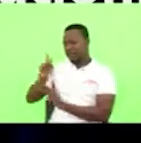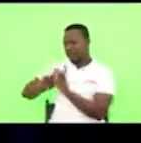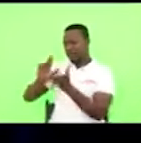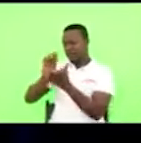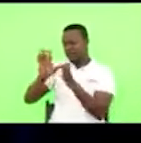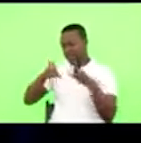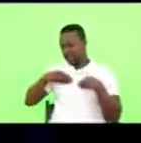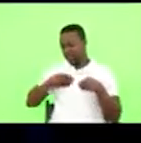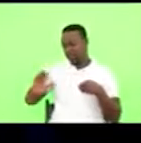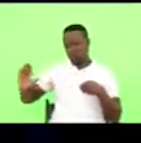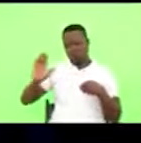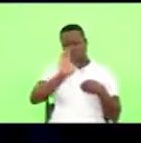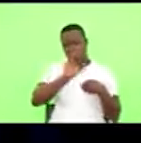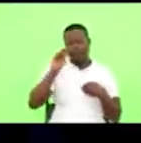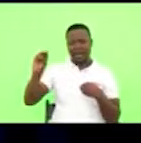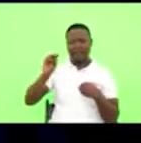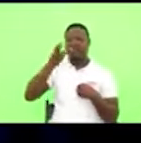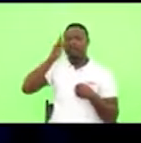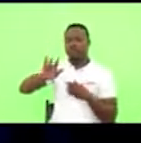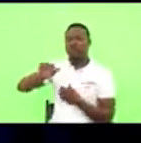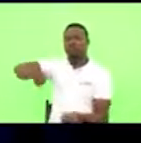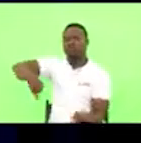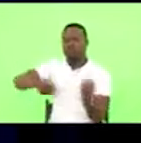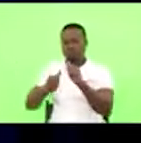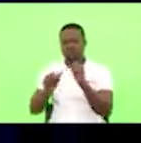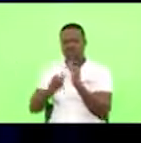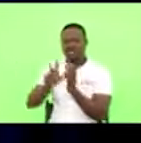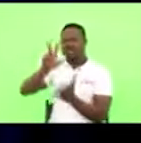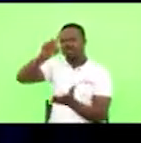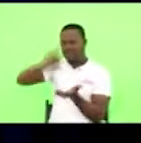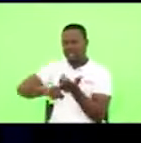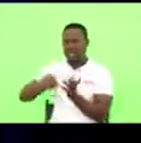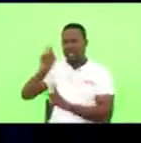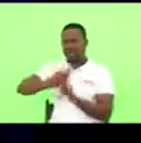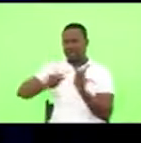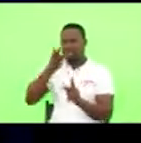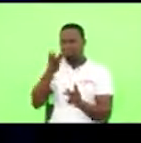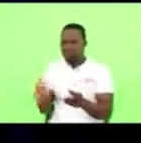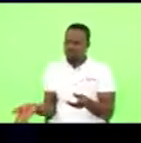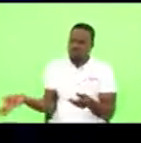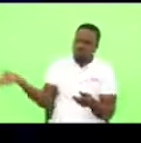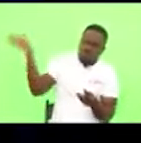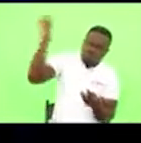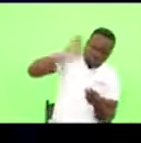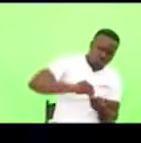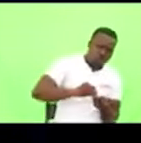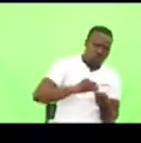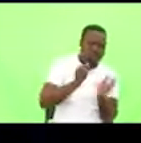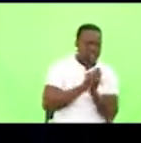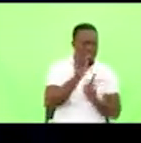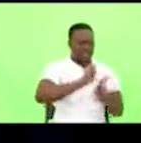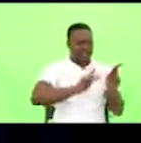his message were baptized, and about 3,000 were added to the number that day. You